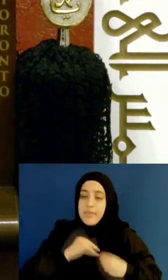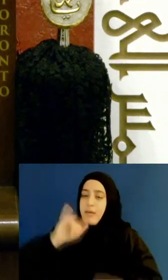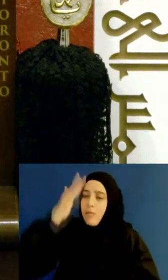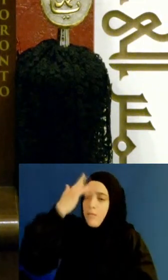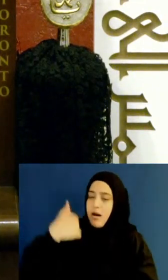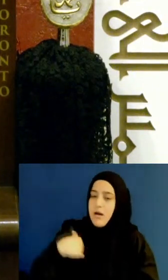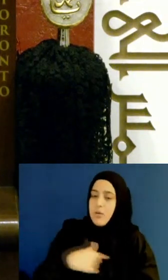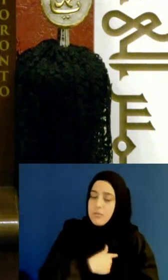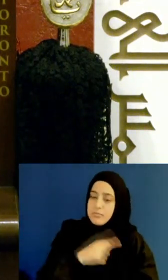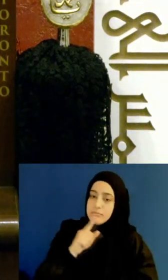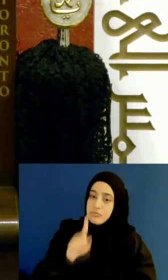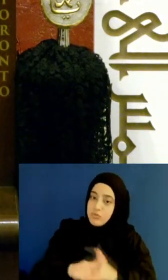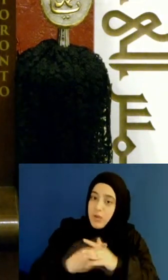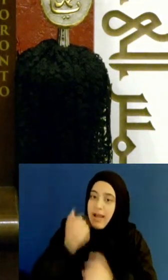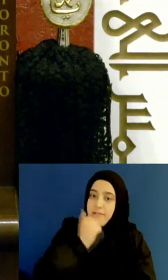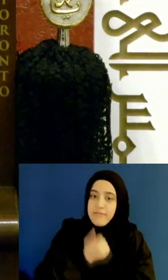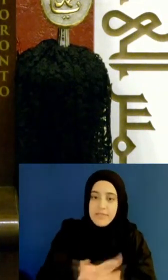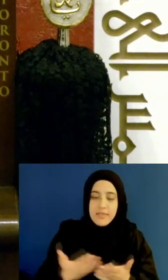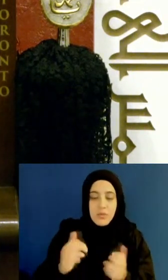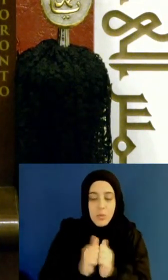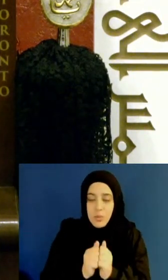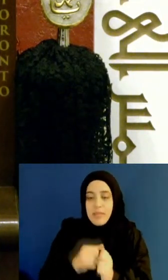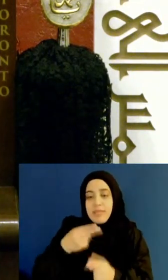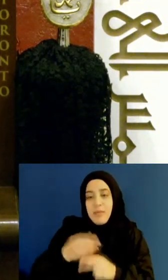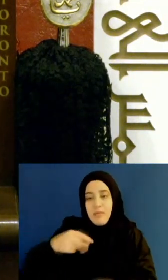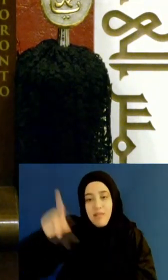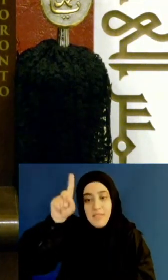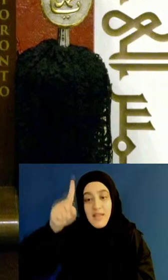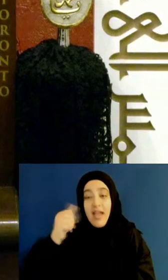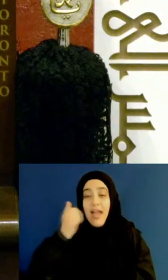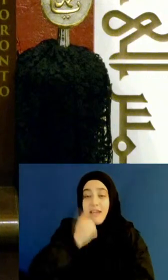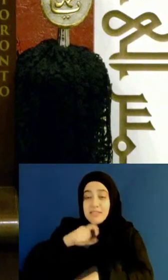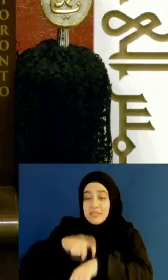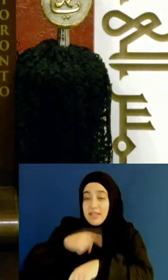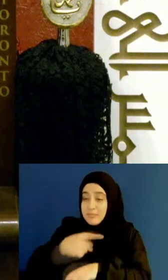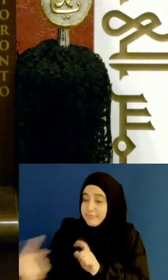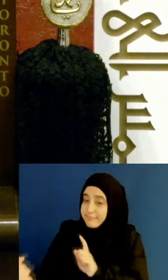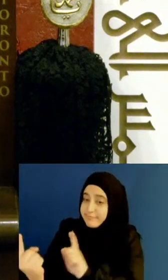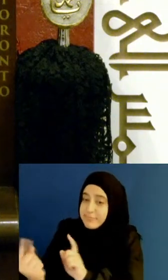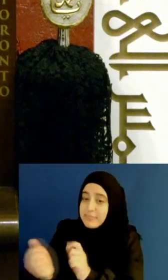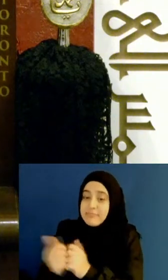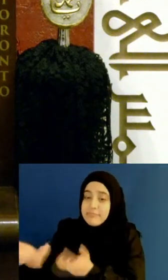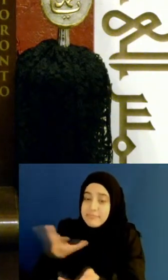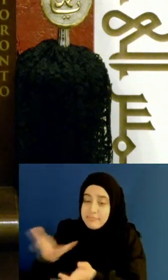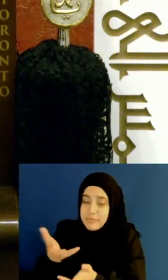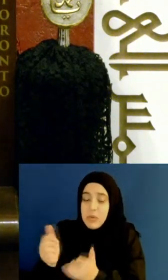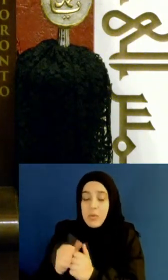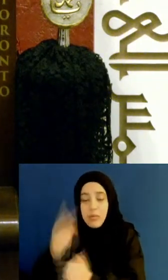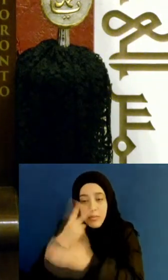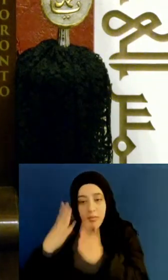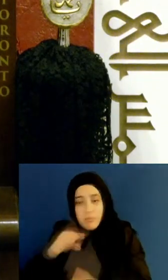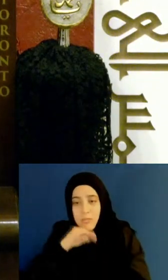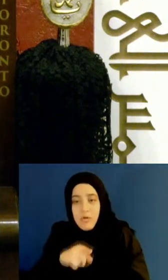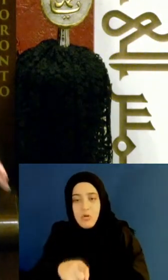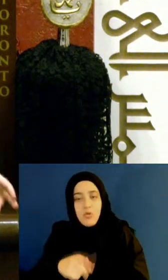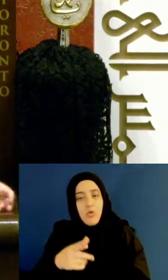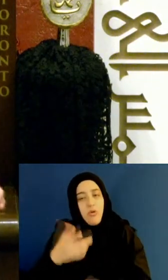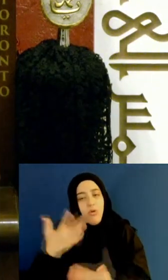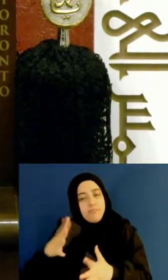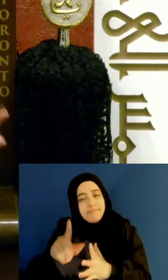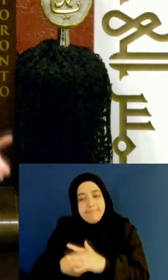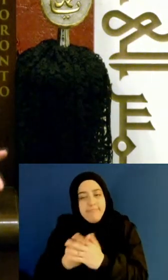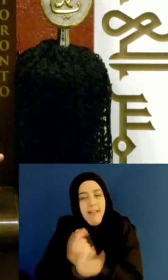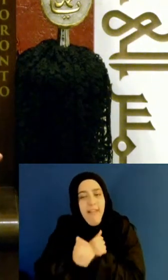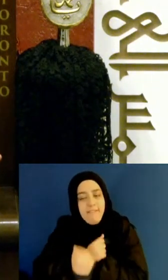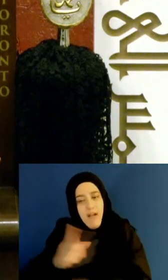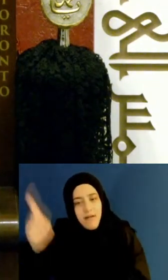of Allah, you are in love with Allah. And the journey of worship becomes or begins with love.